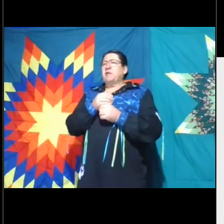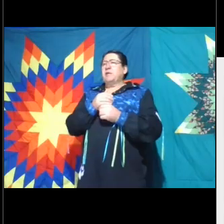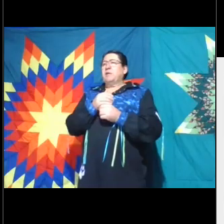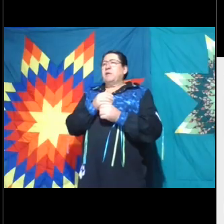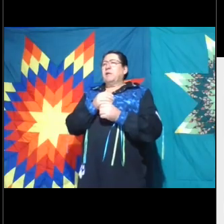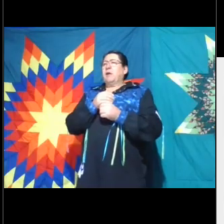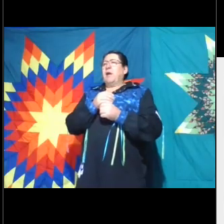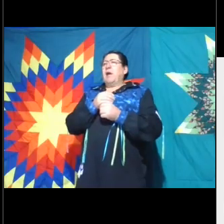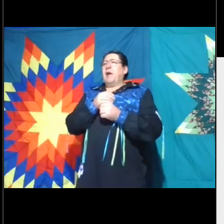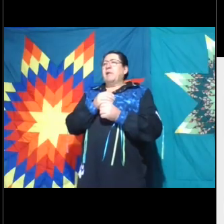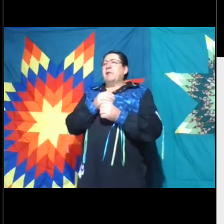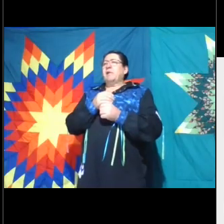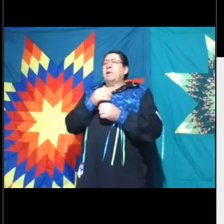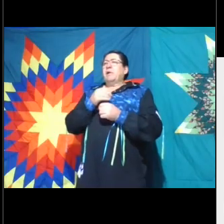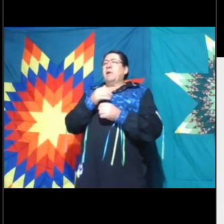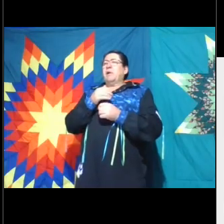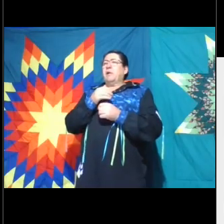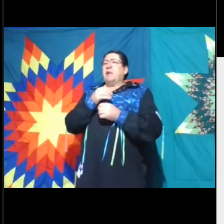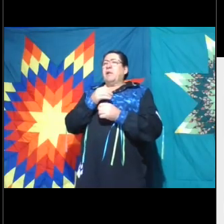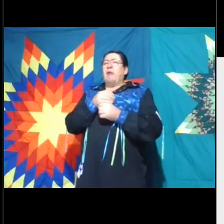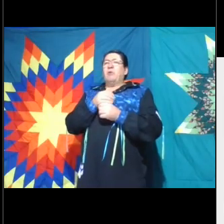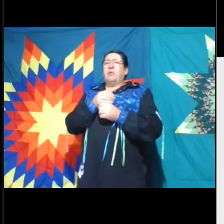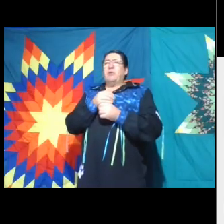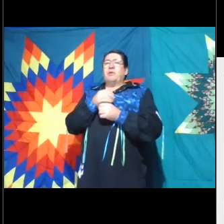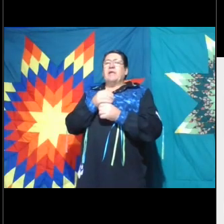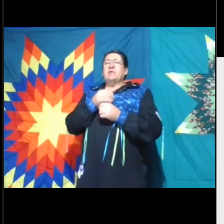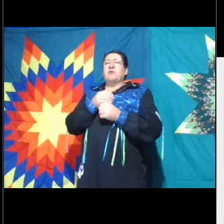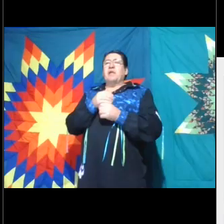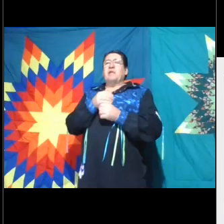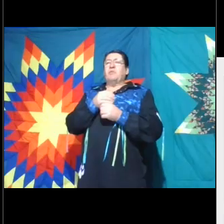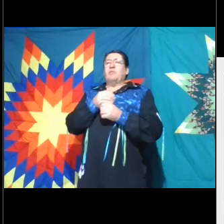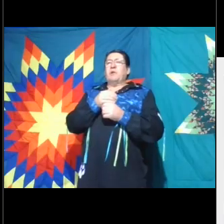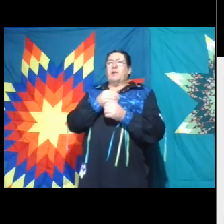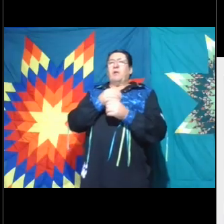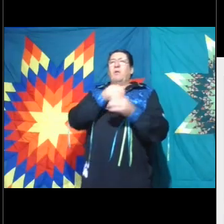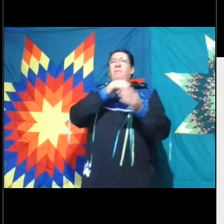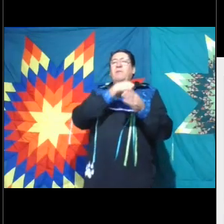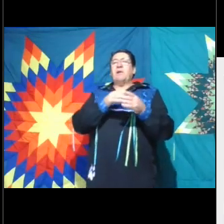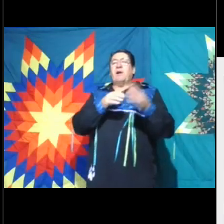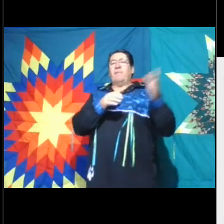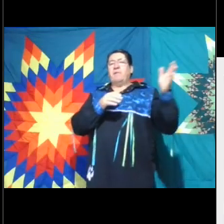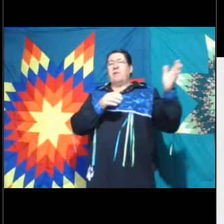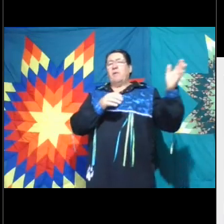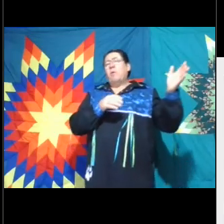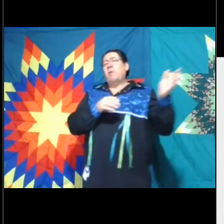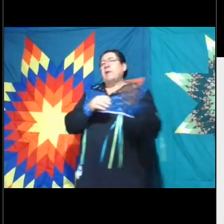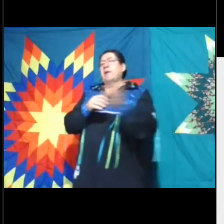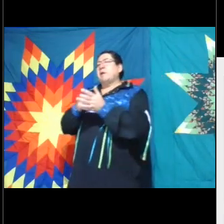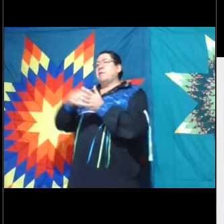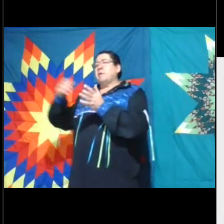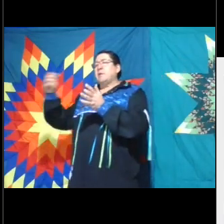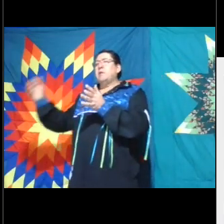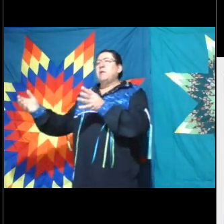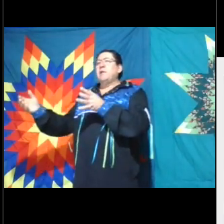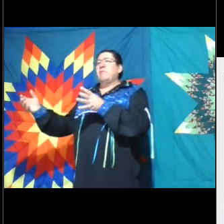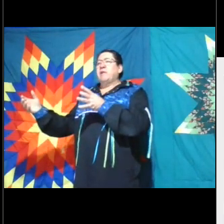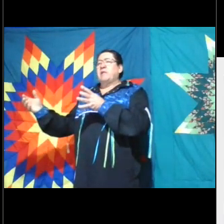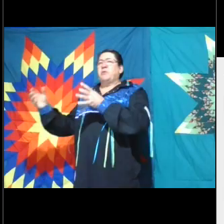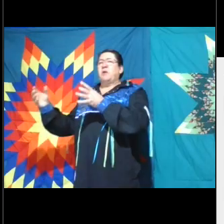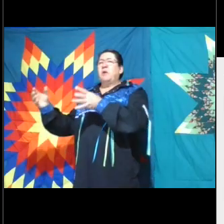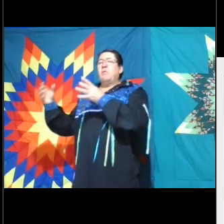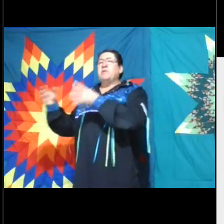strategy. And that strategy would hopefully cover the whole life cycle, including